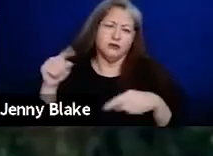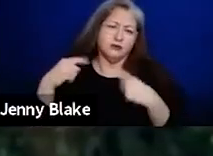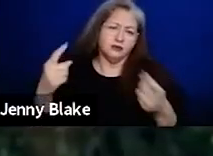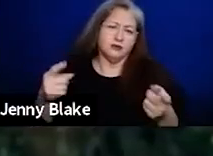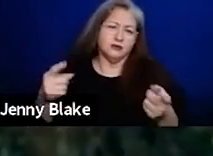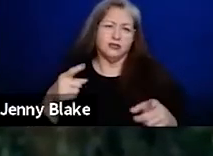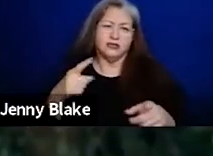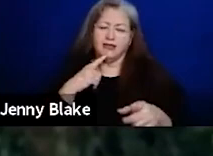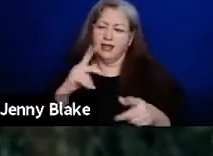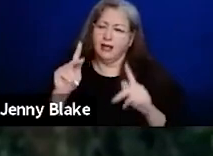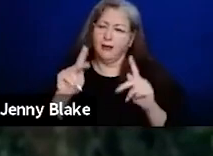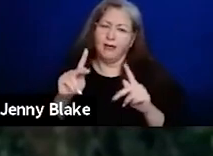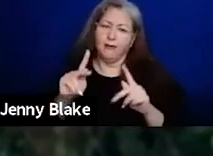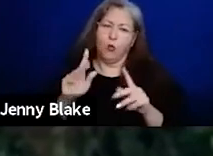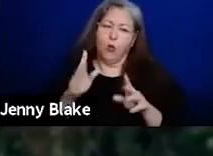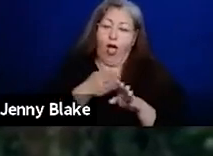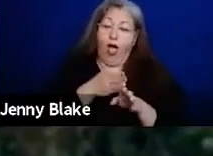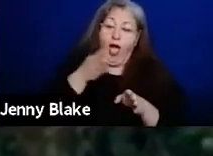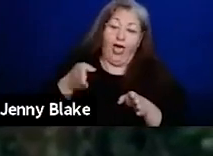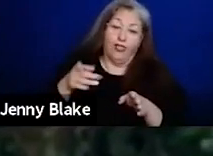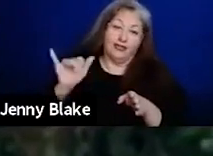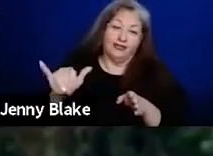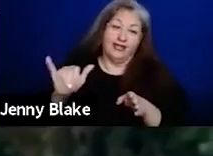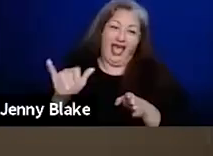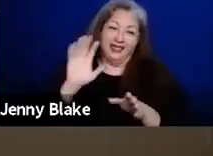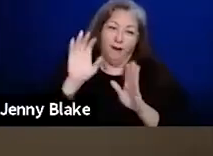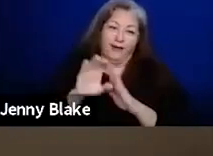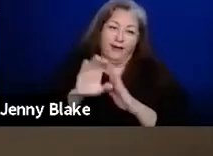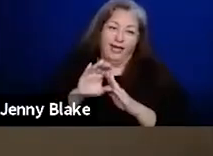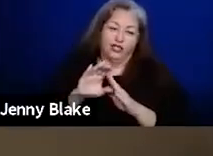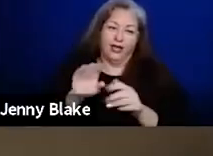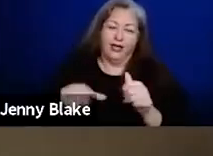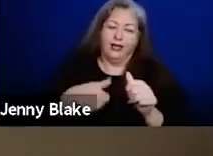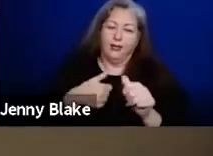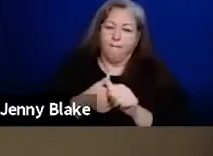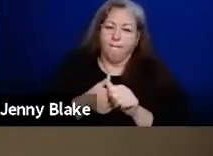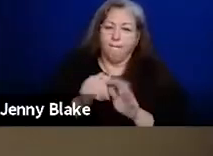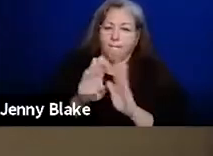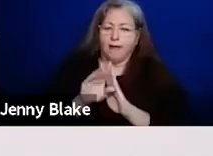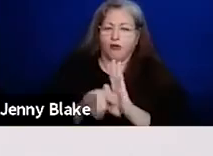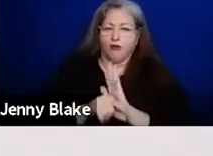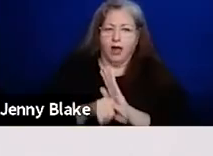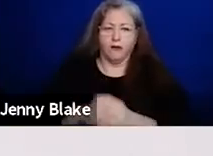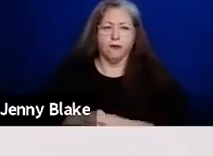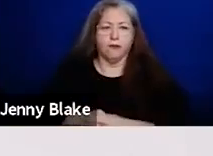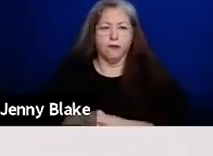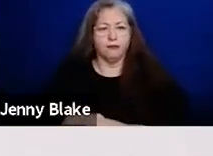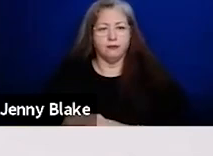Hundreds of people were on the other side of that picture in the background.